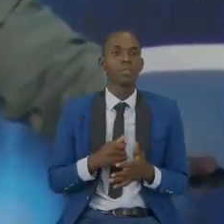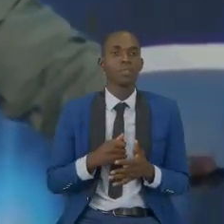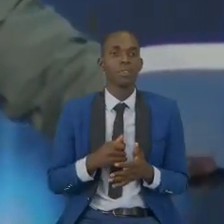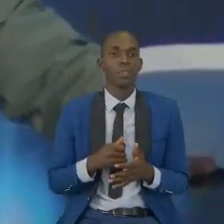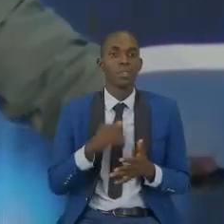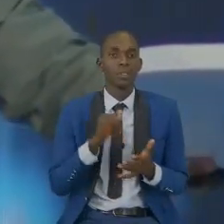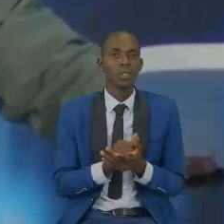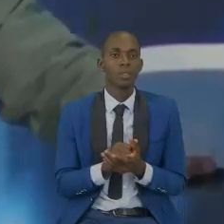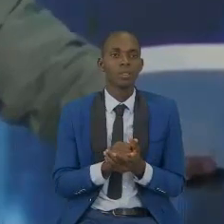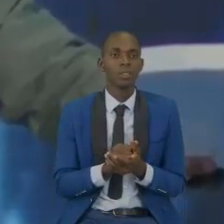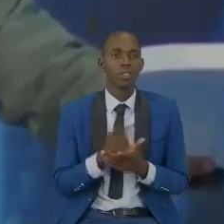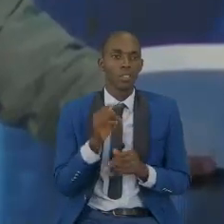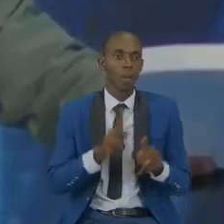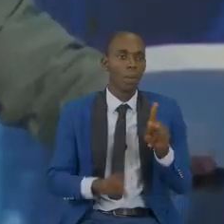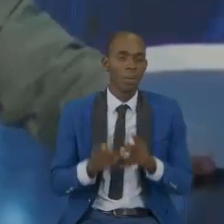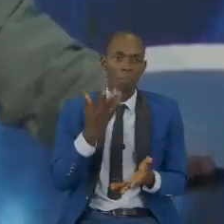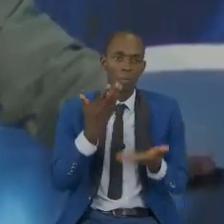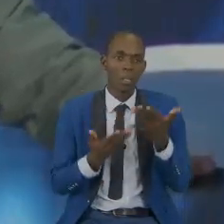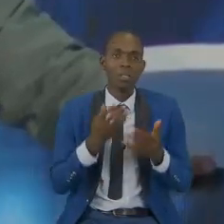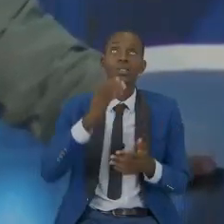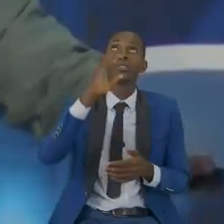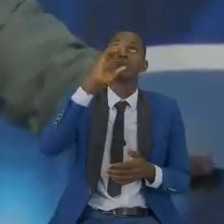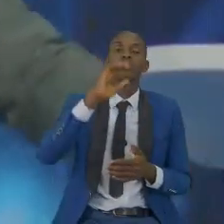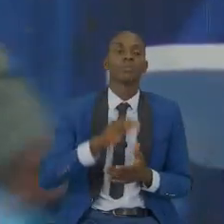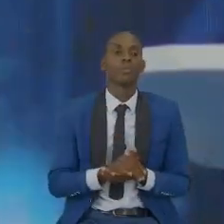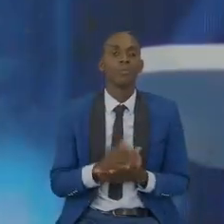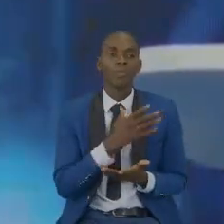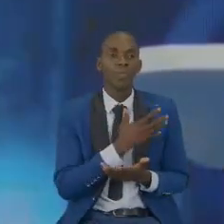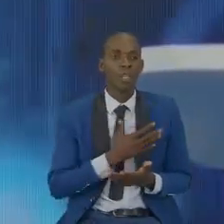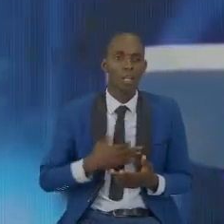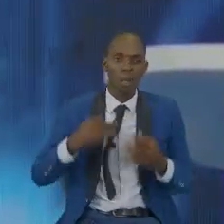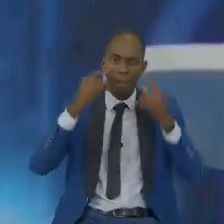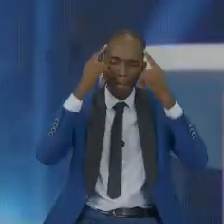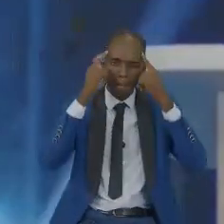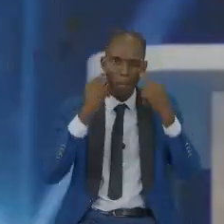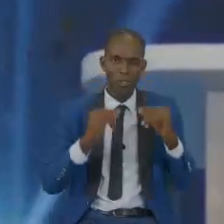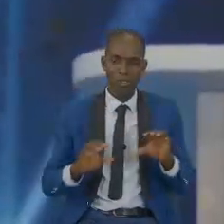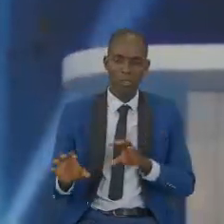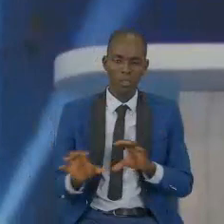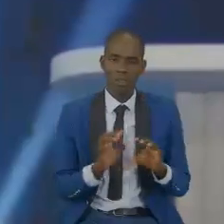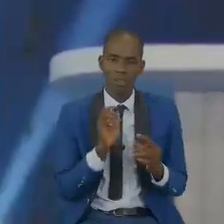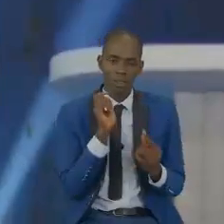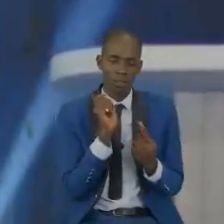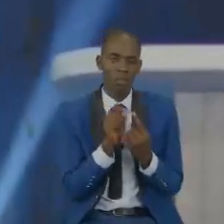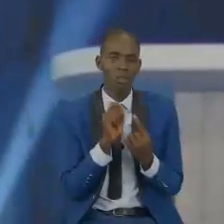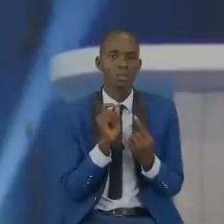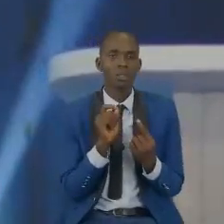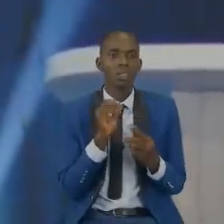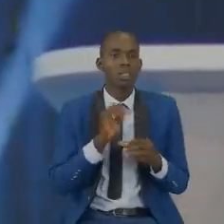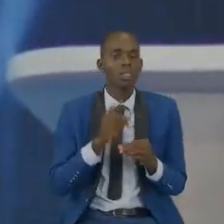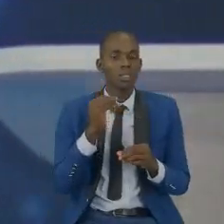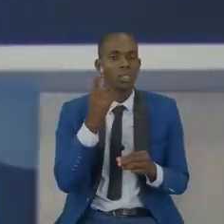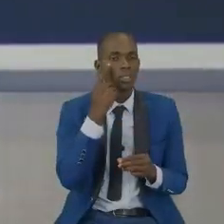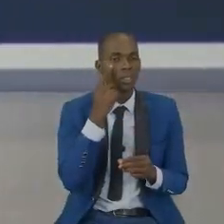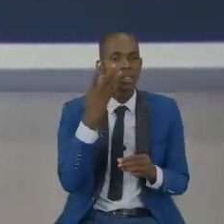that the people may drink. And Moses did so in the sight